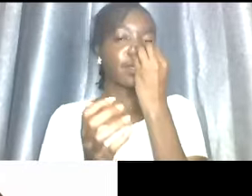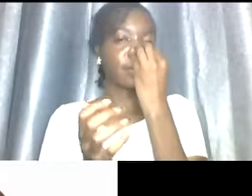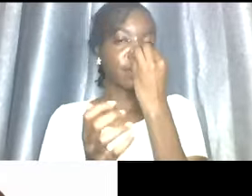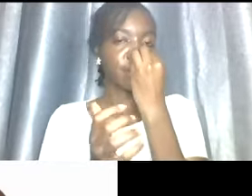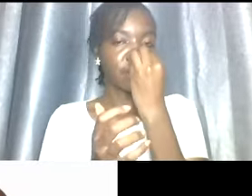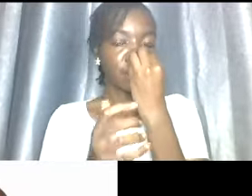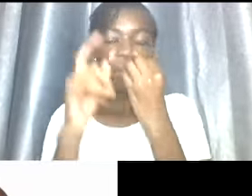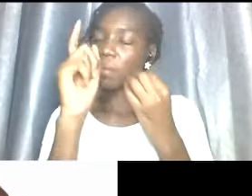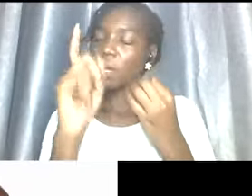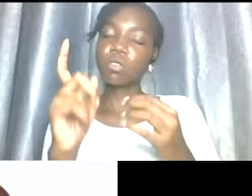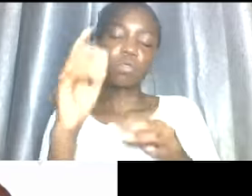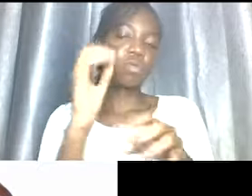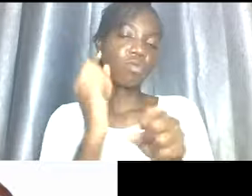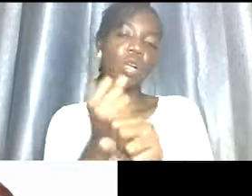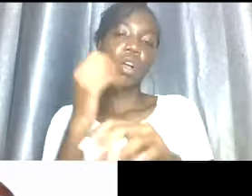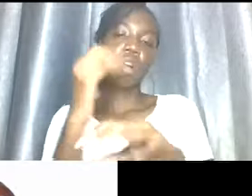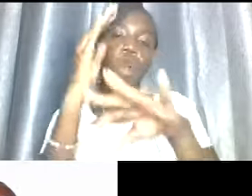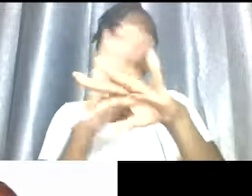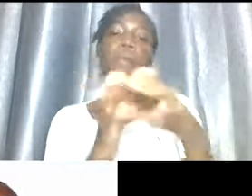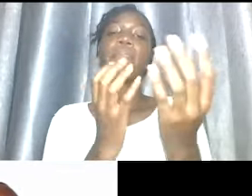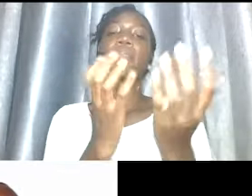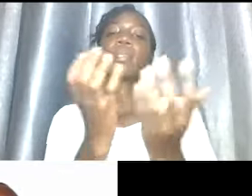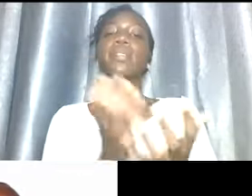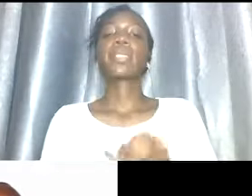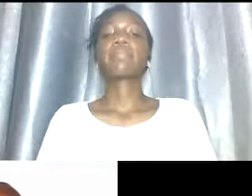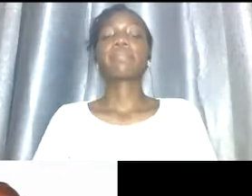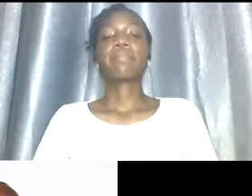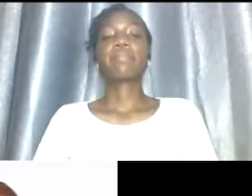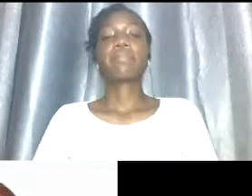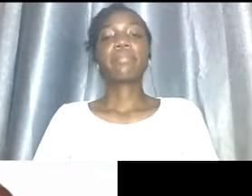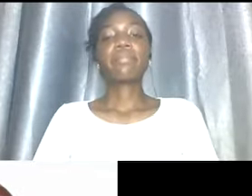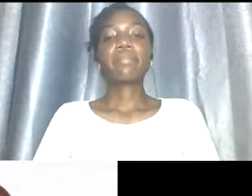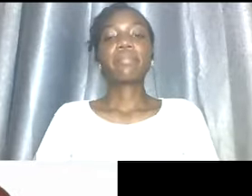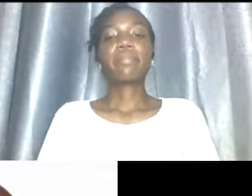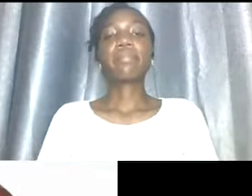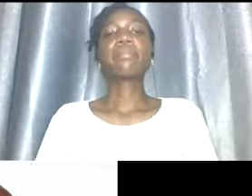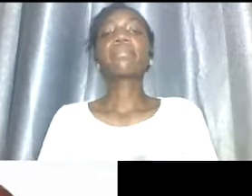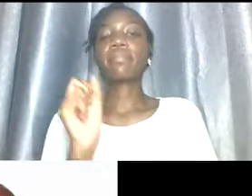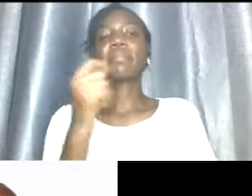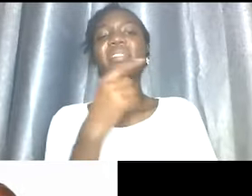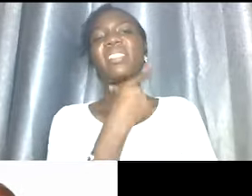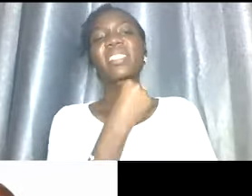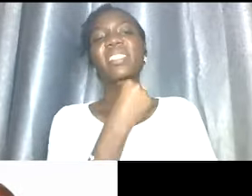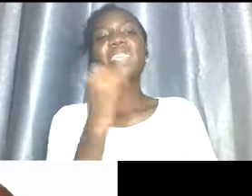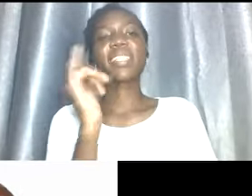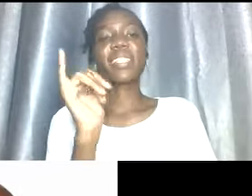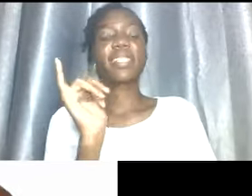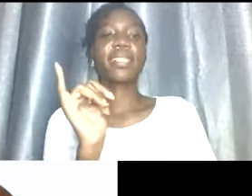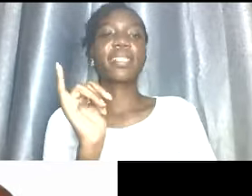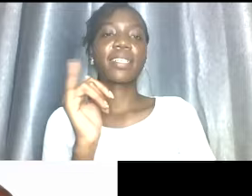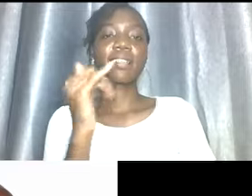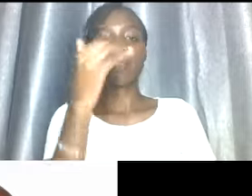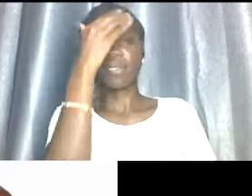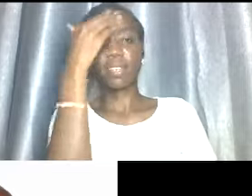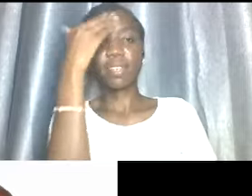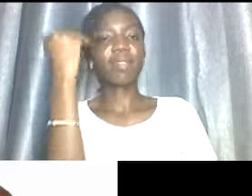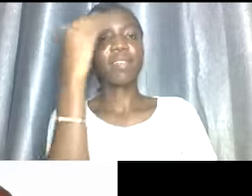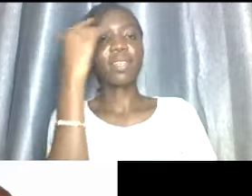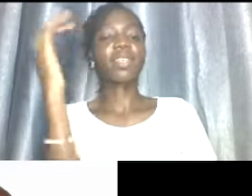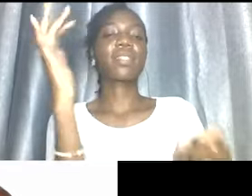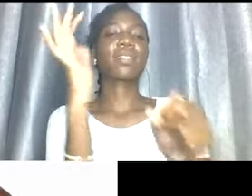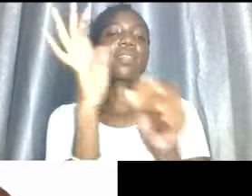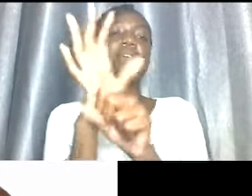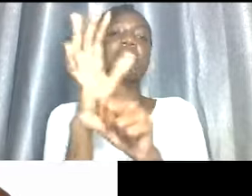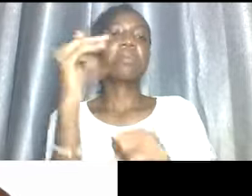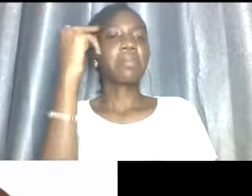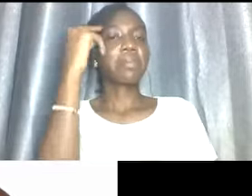You must work on your business. I like that. I like that. I think that's something that we forget. And I remember my mentor telling me that he